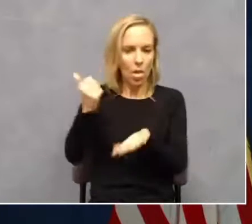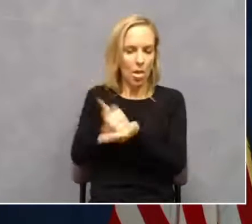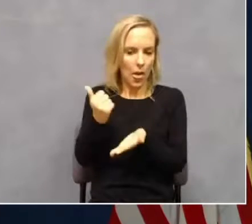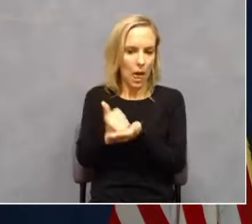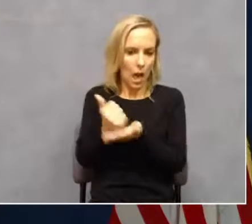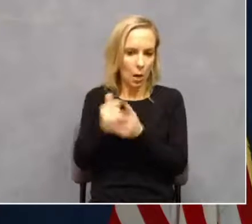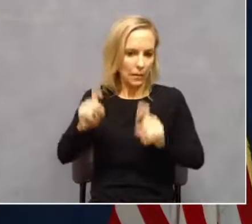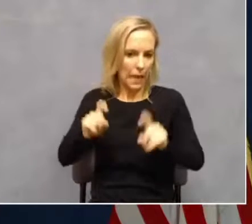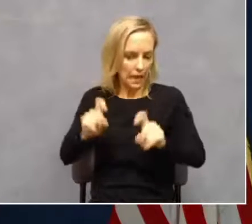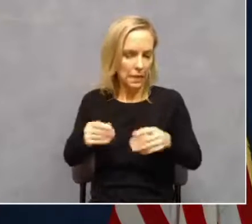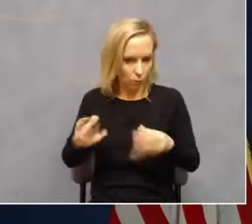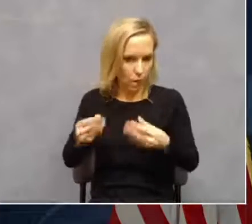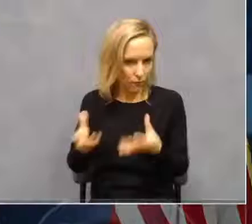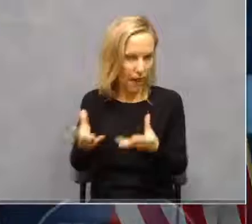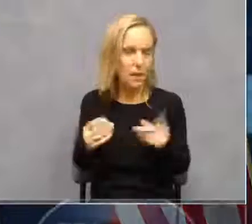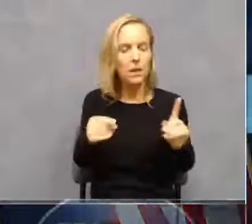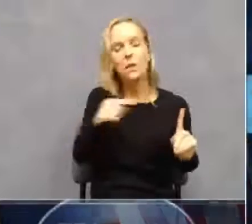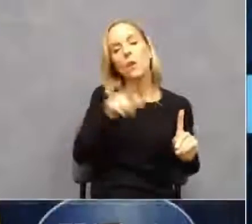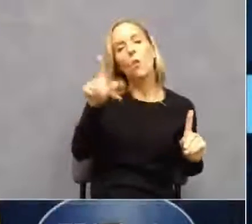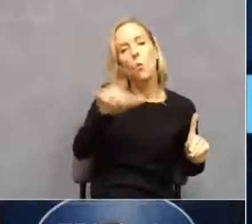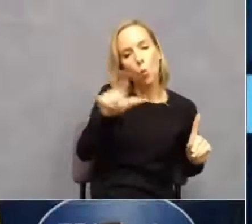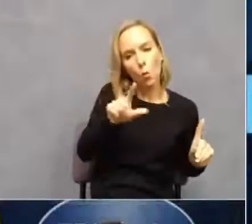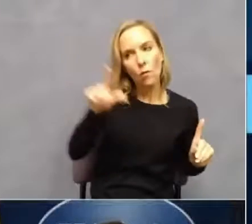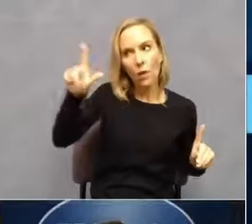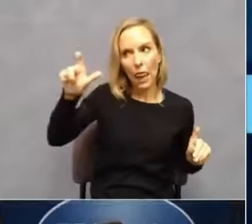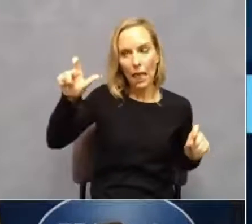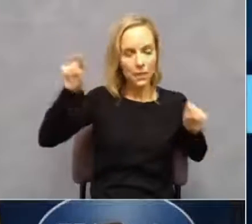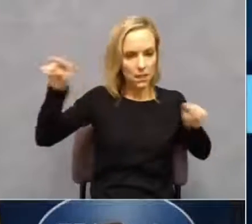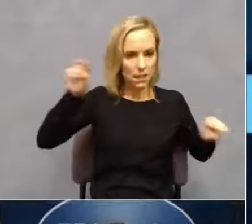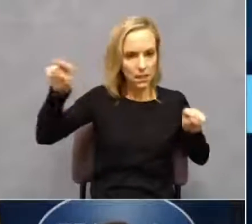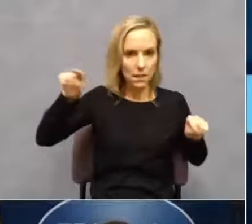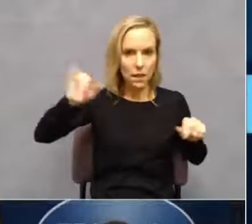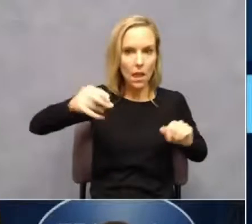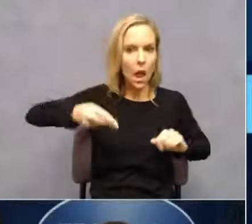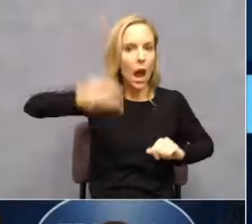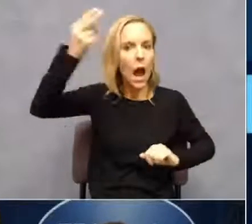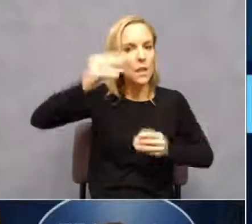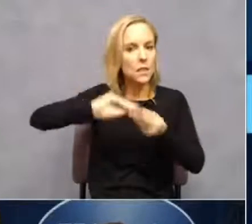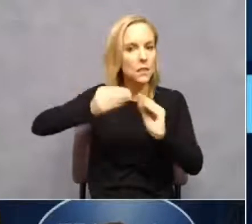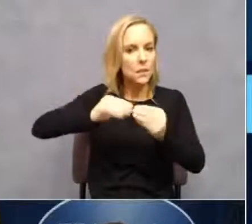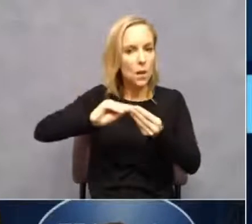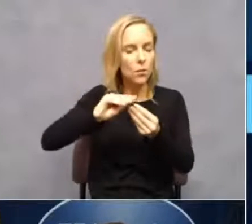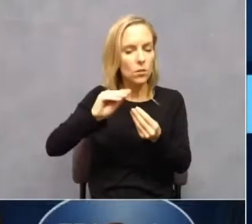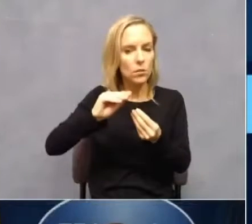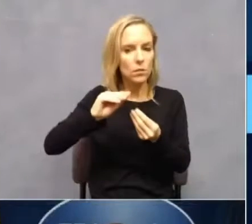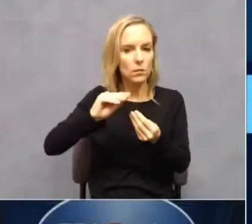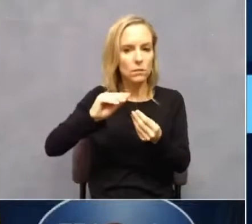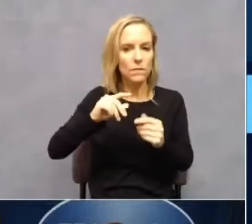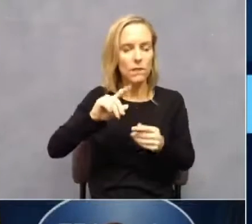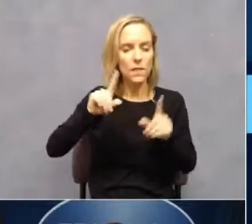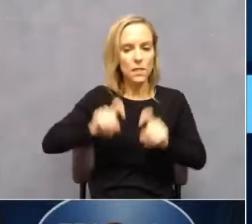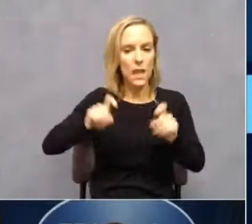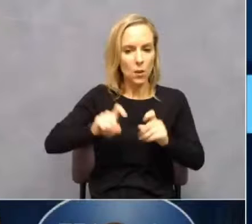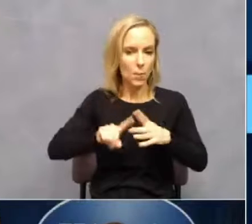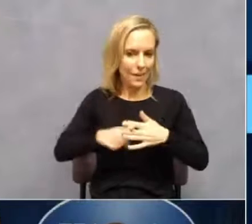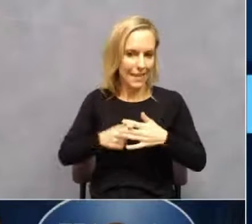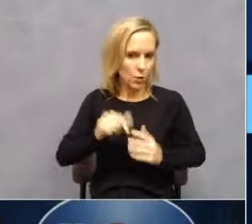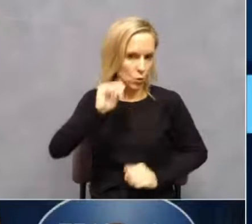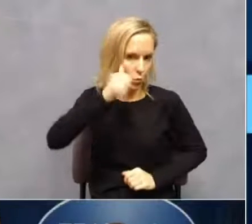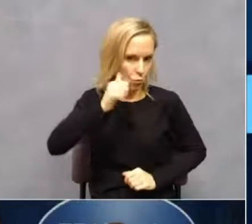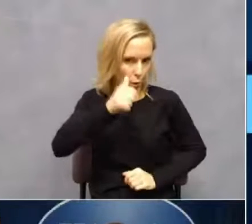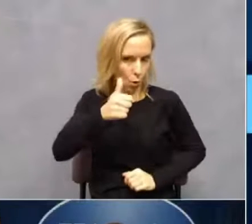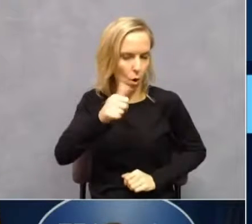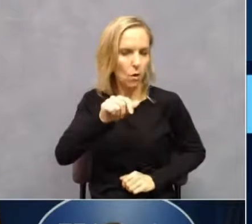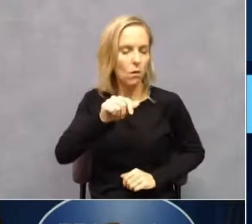Louisville and in Lexington, which recorded the highest number of cases today. The testing is going to begin tomorrow in Louisville at